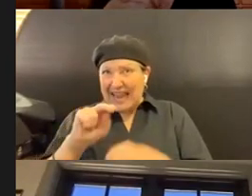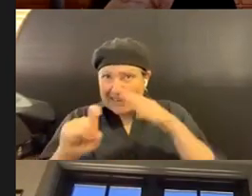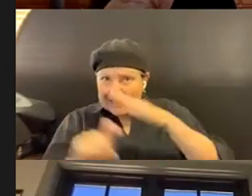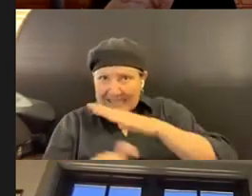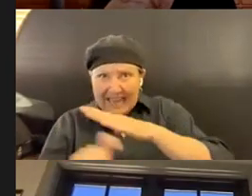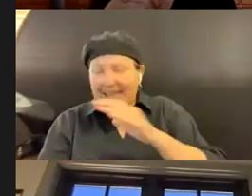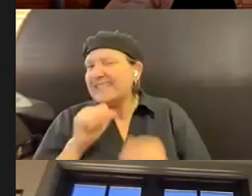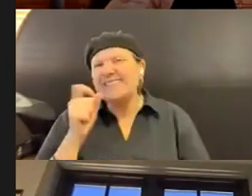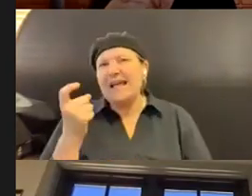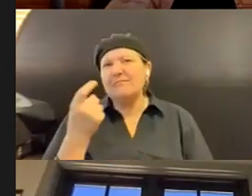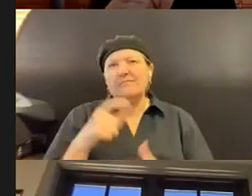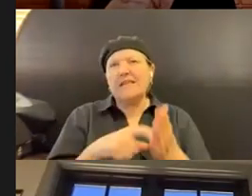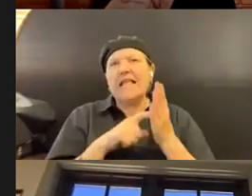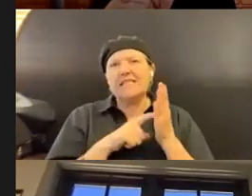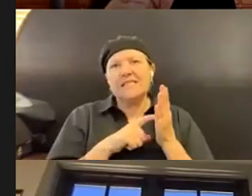Next one.